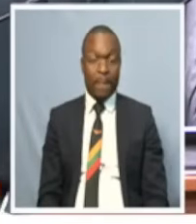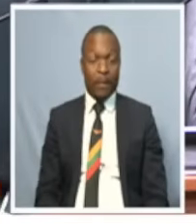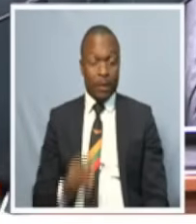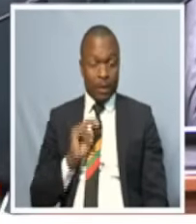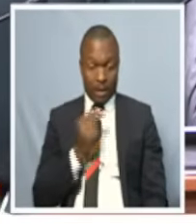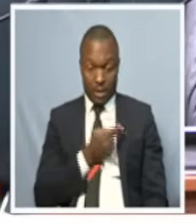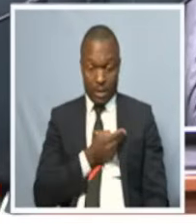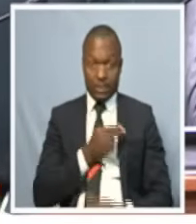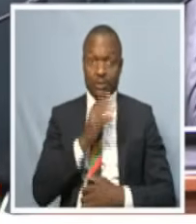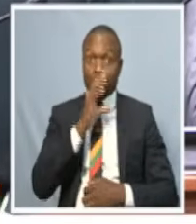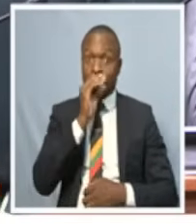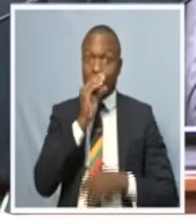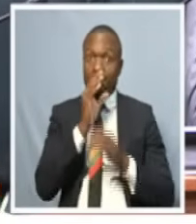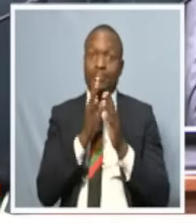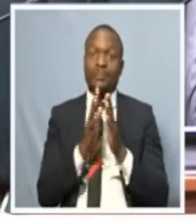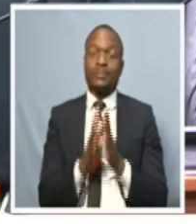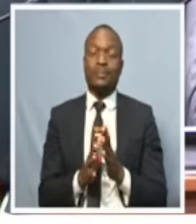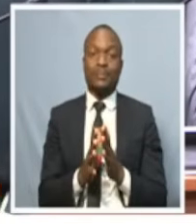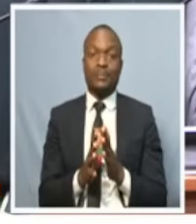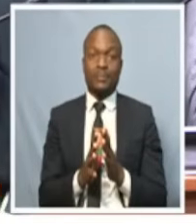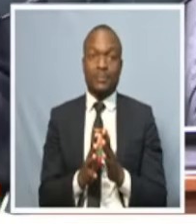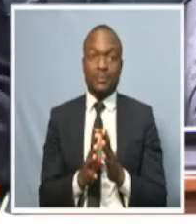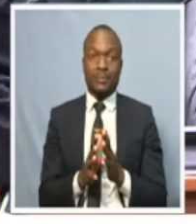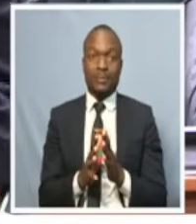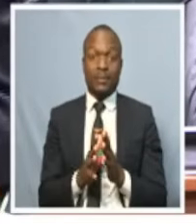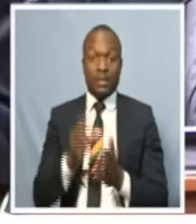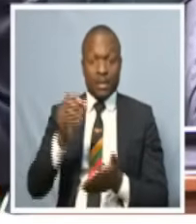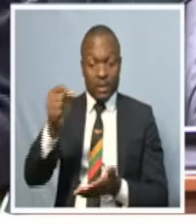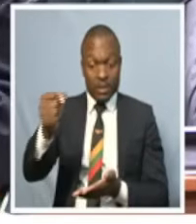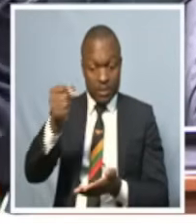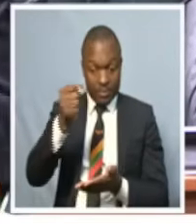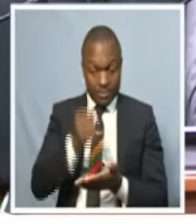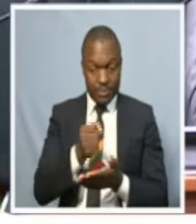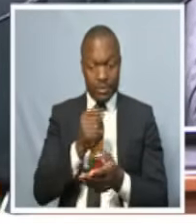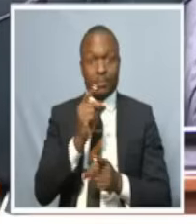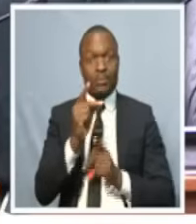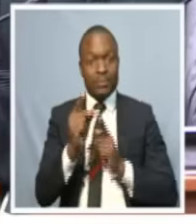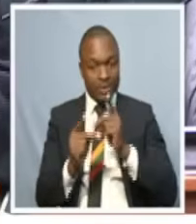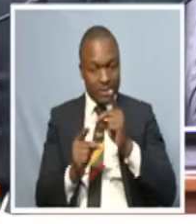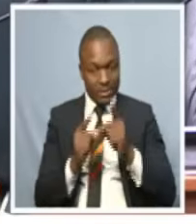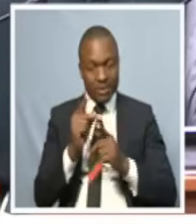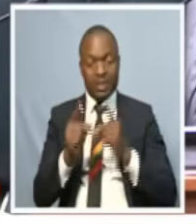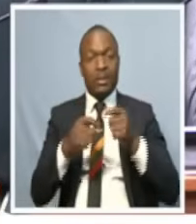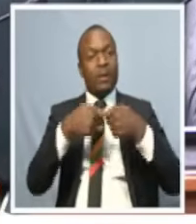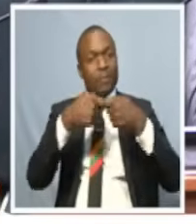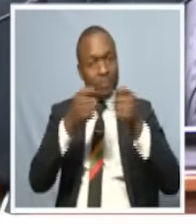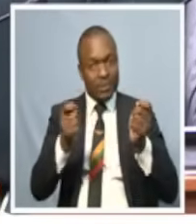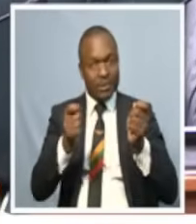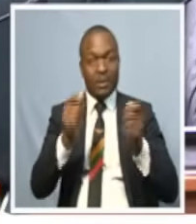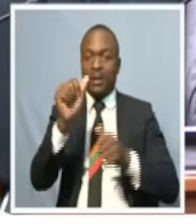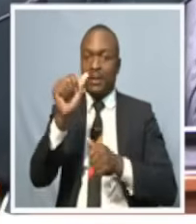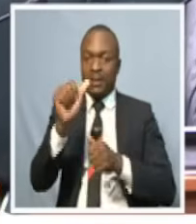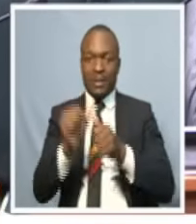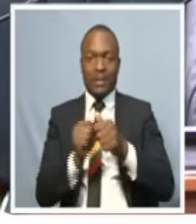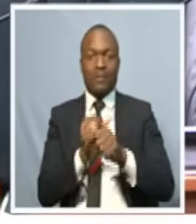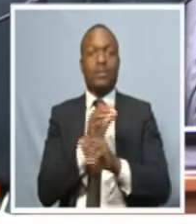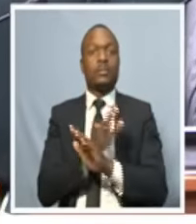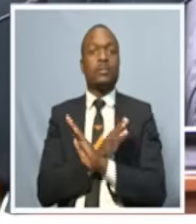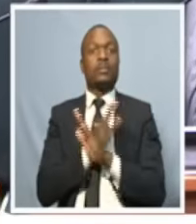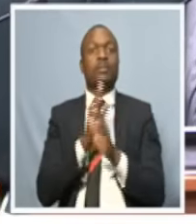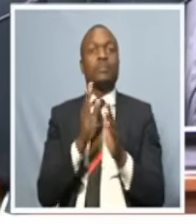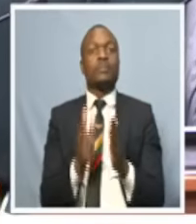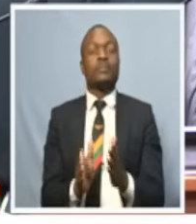For us, Madam Speaker, the recruitment process is open to every Zambian,